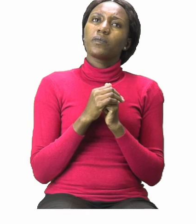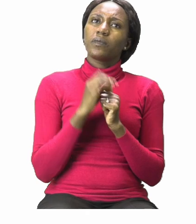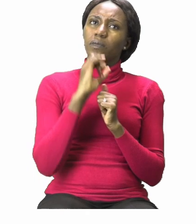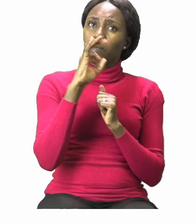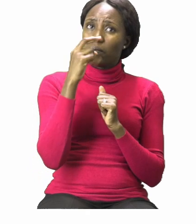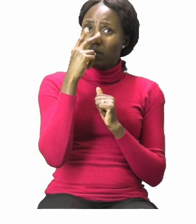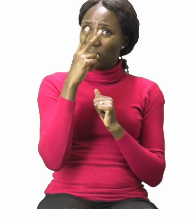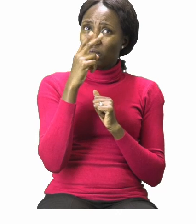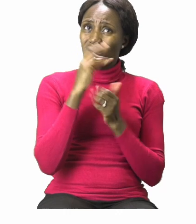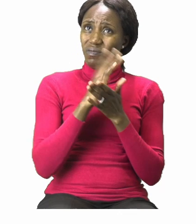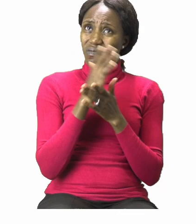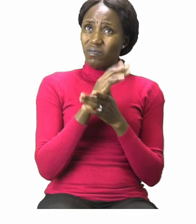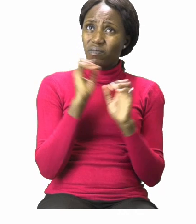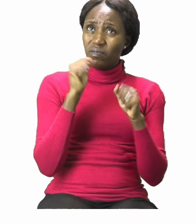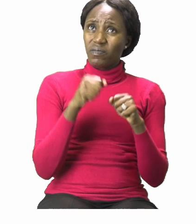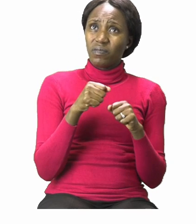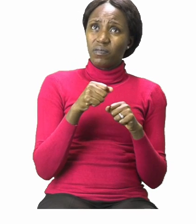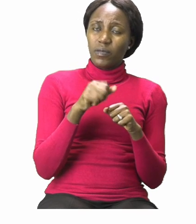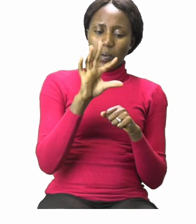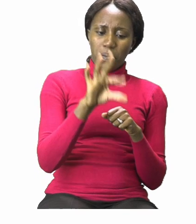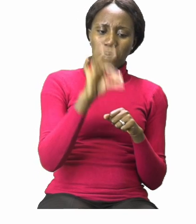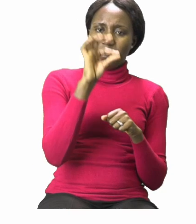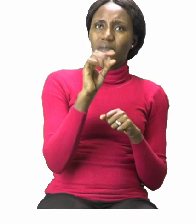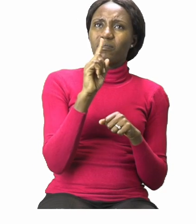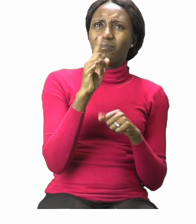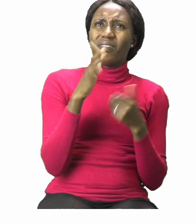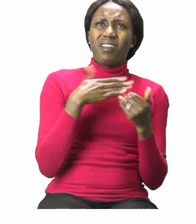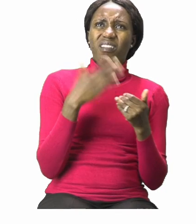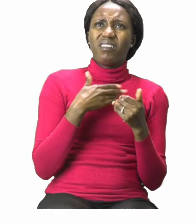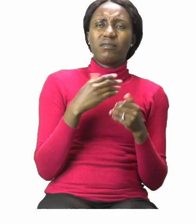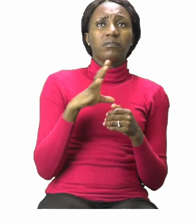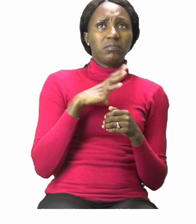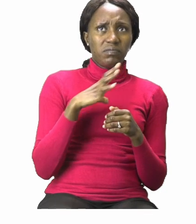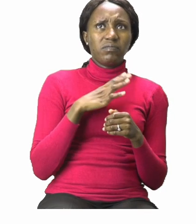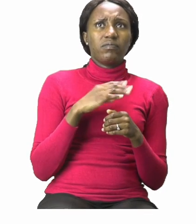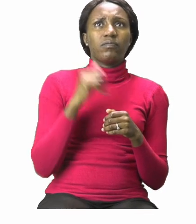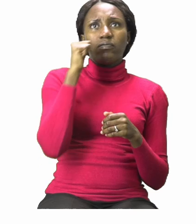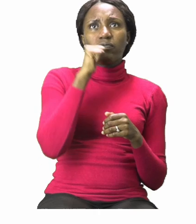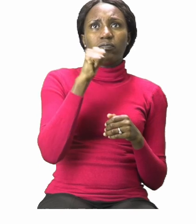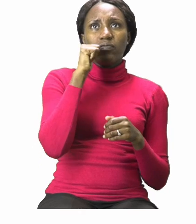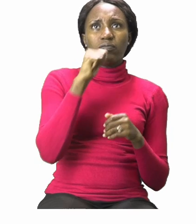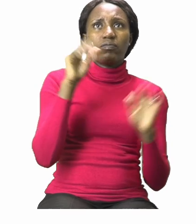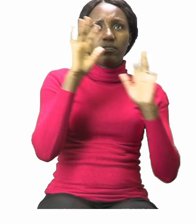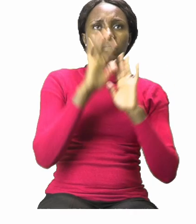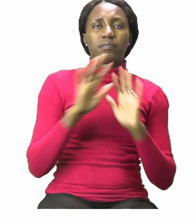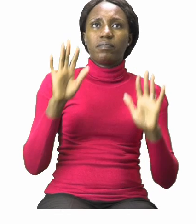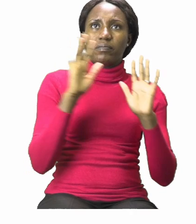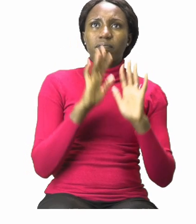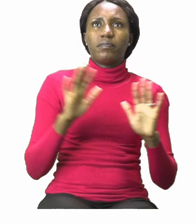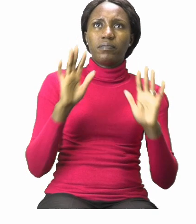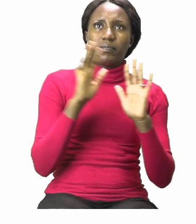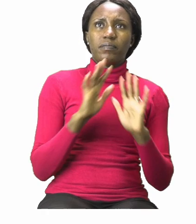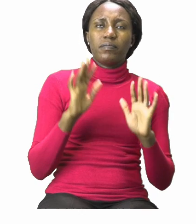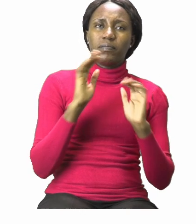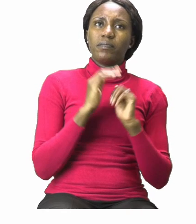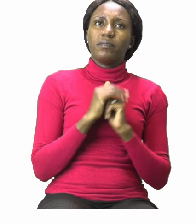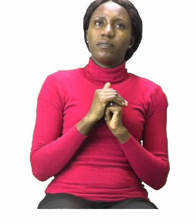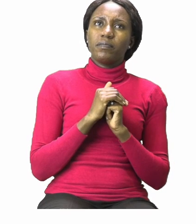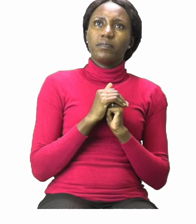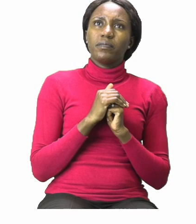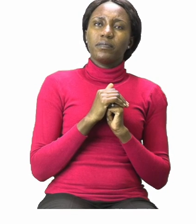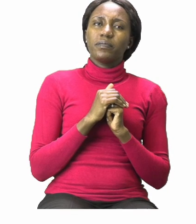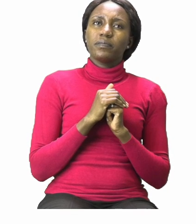few fingers, then you're going to color them with the yellow color. And